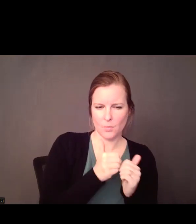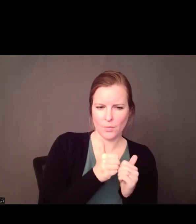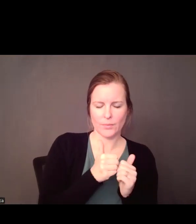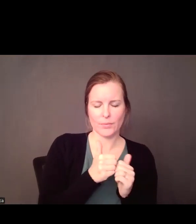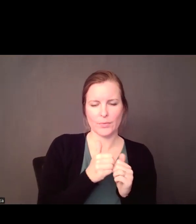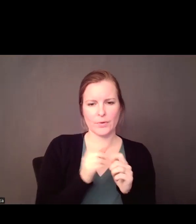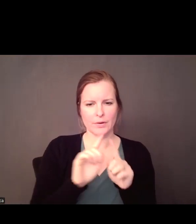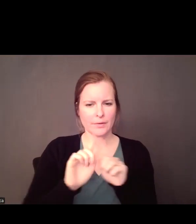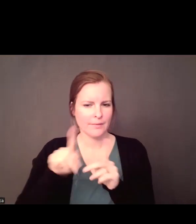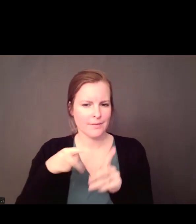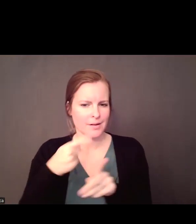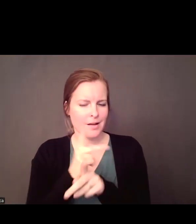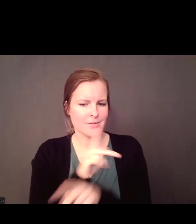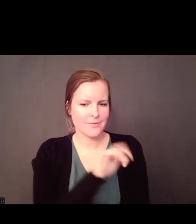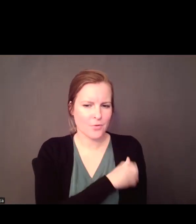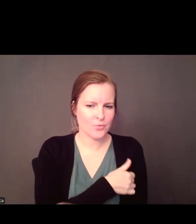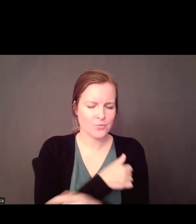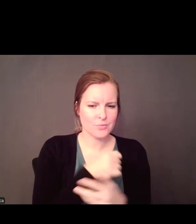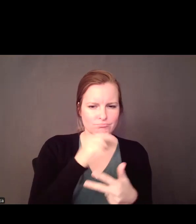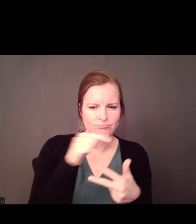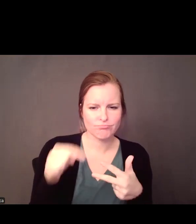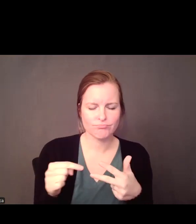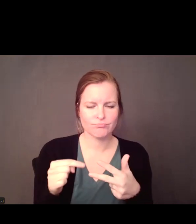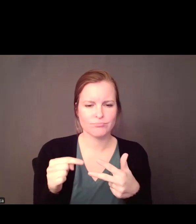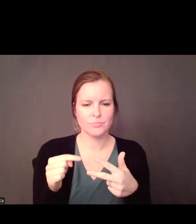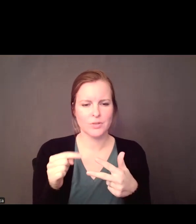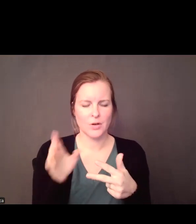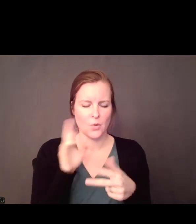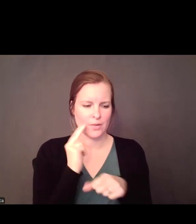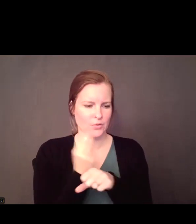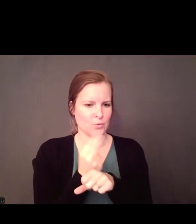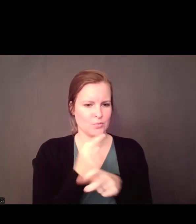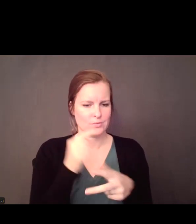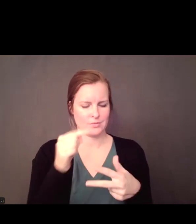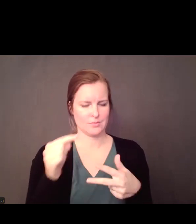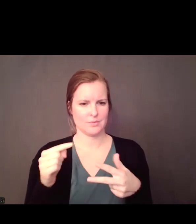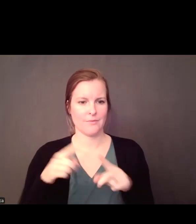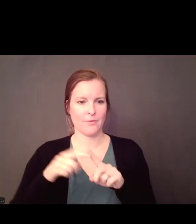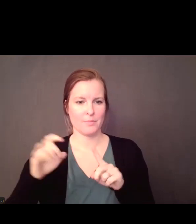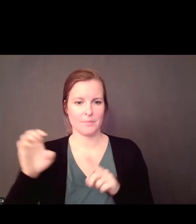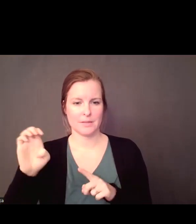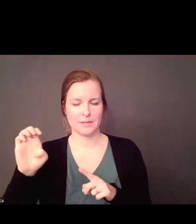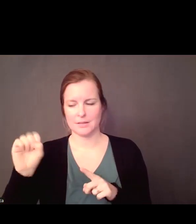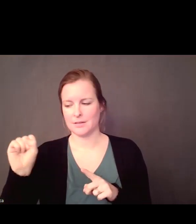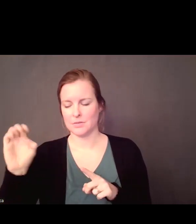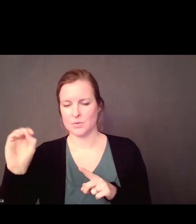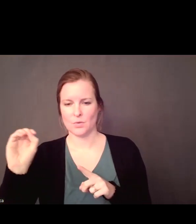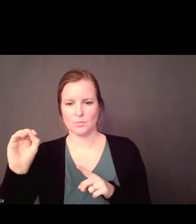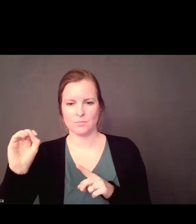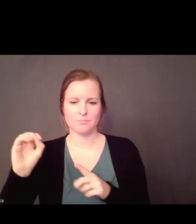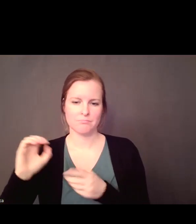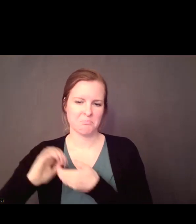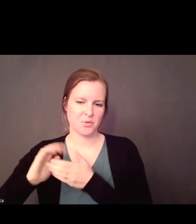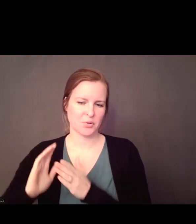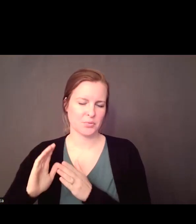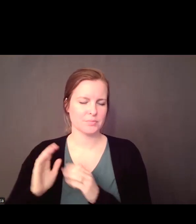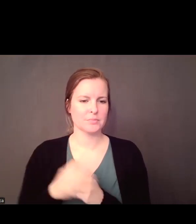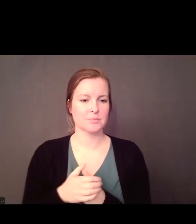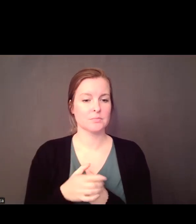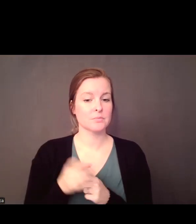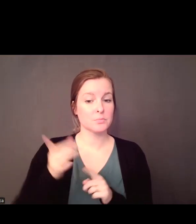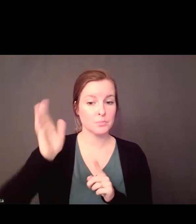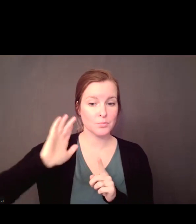of authorizations that's going to be utilized by our ESO partners. In the past, you all will probably